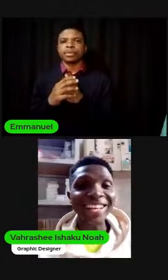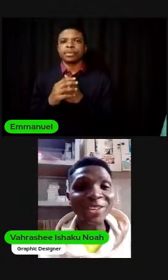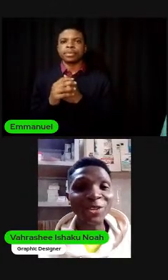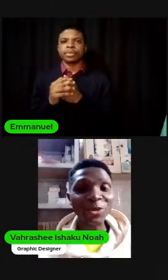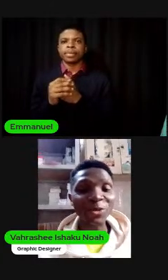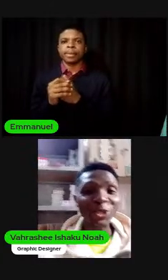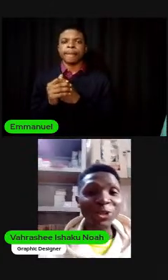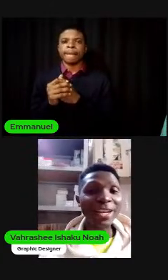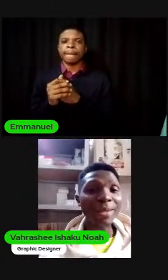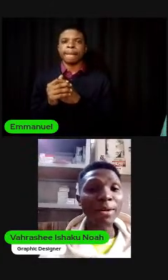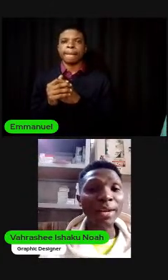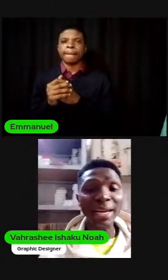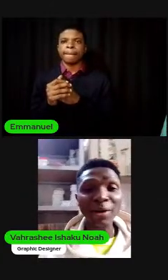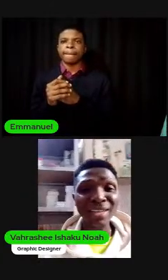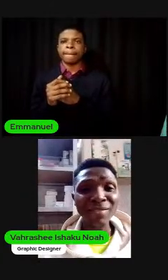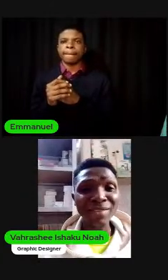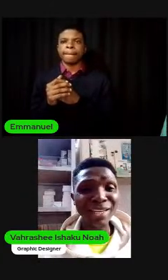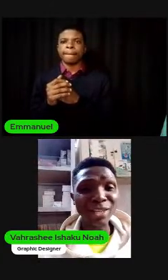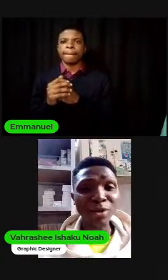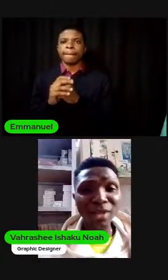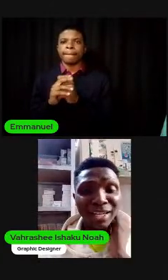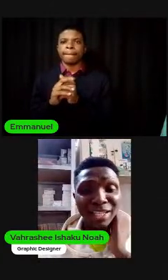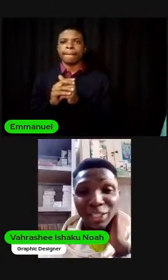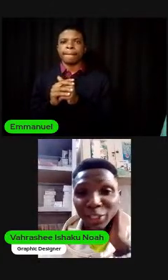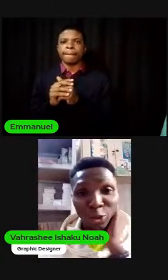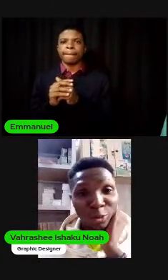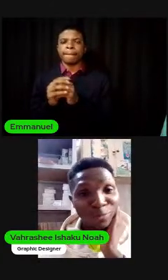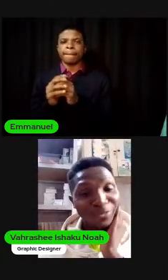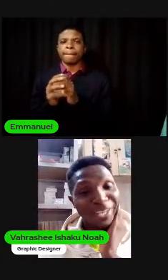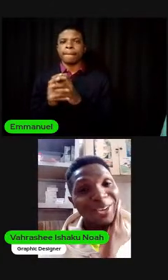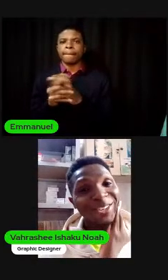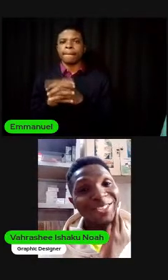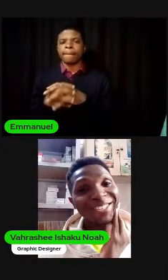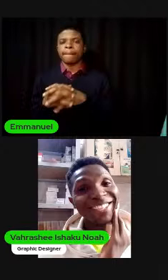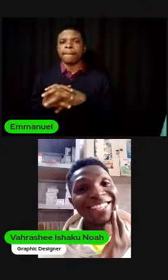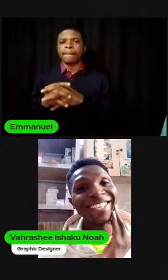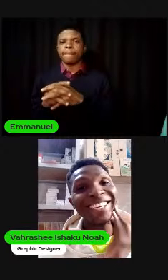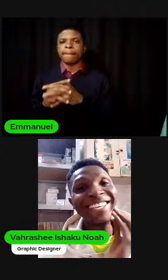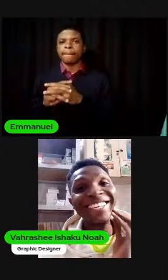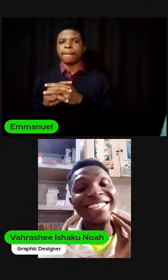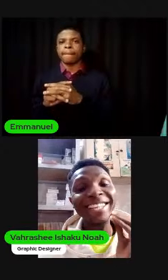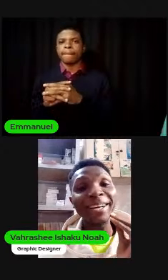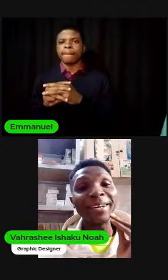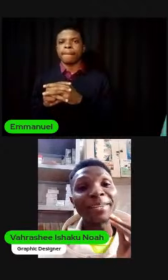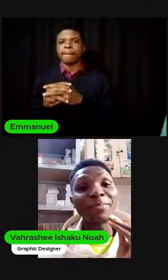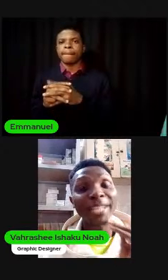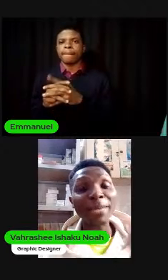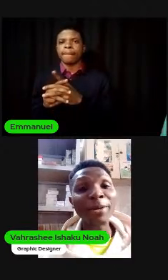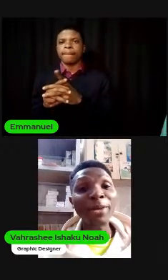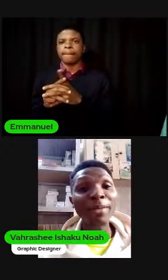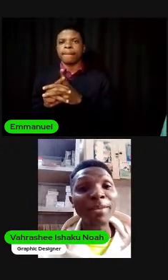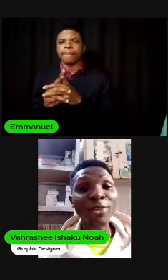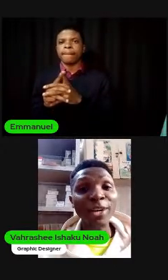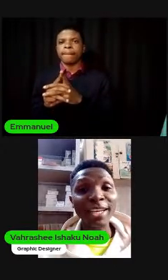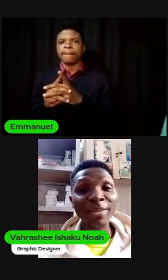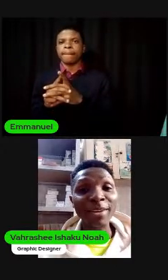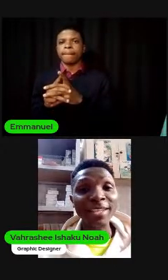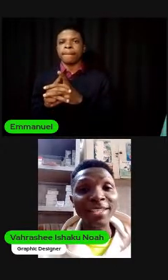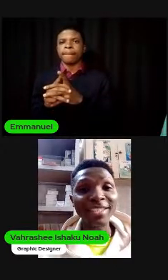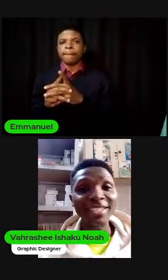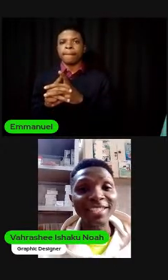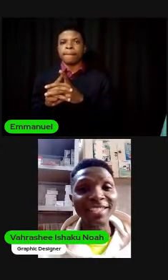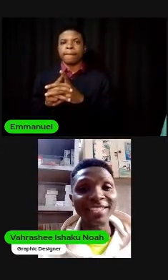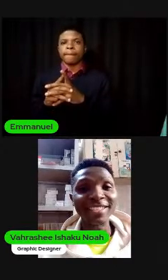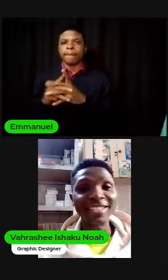Okay, thank you so much. Sorry about that. I was having a network glitch, our country. Yes, sir. Mr. Emmanuel, I believe you can hear me,